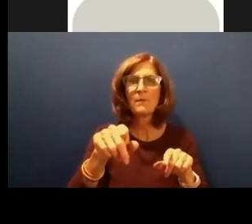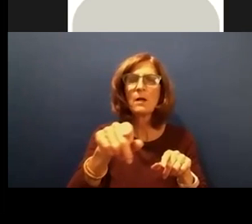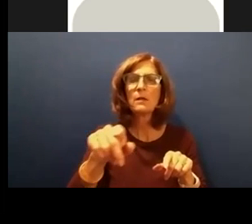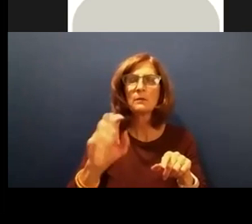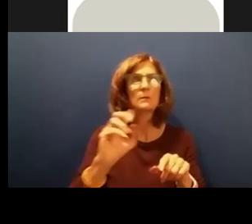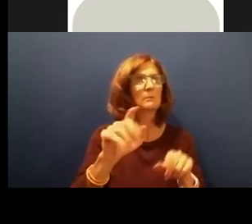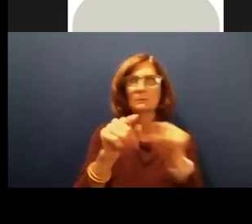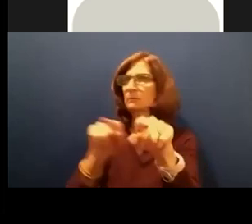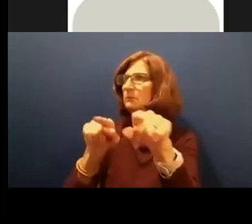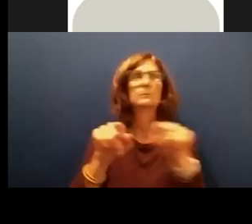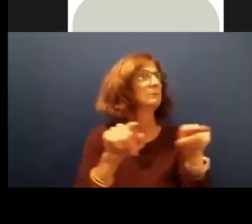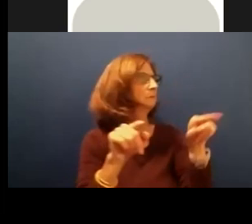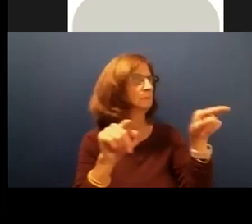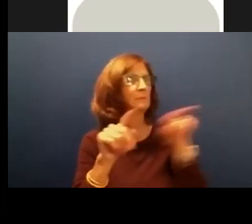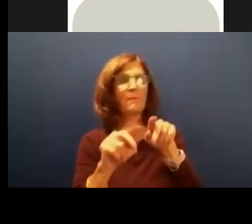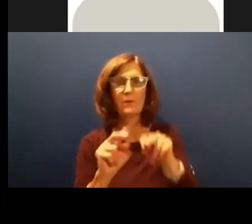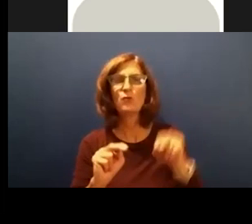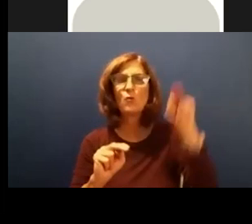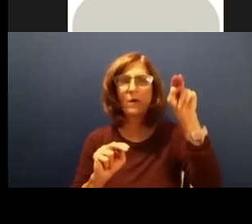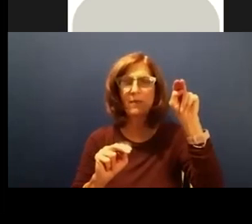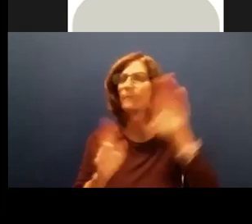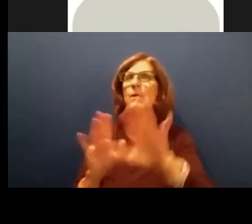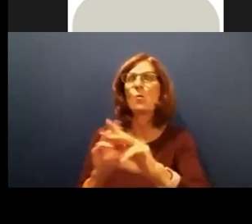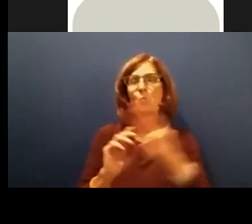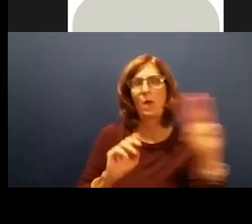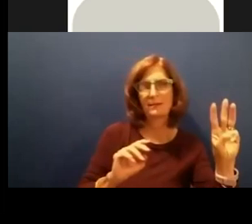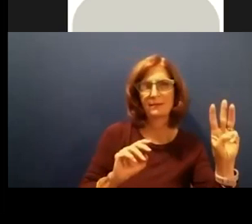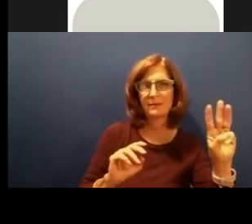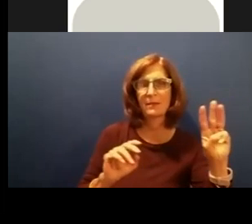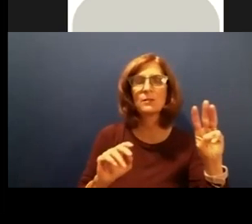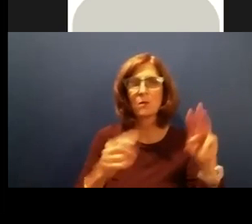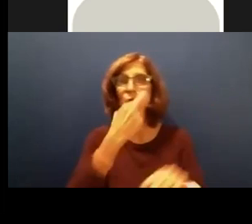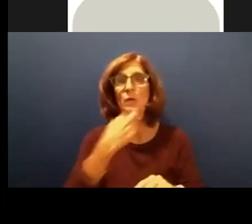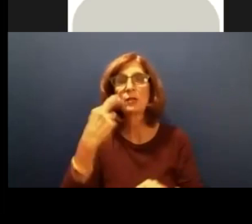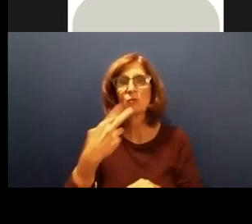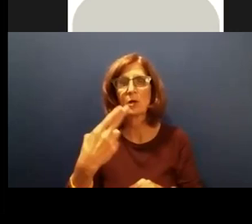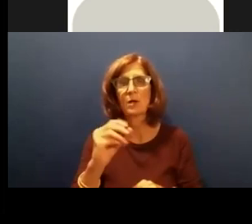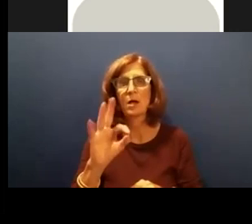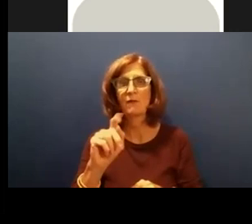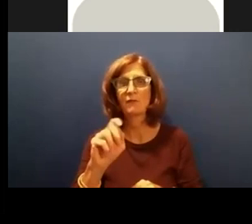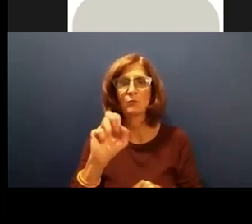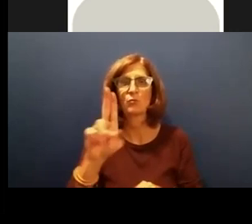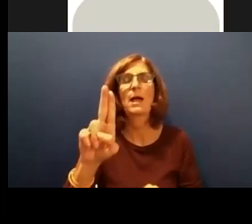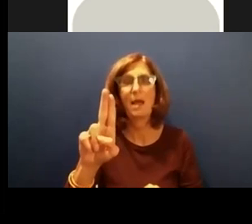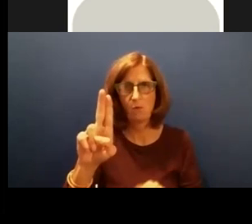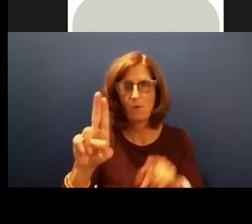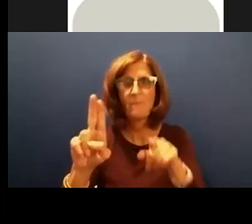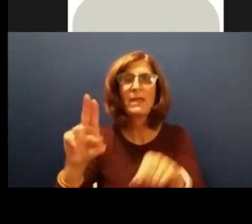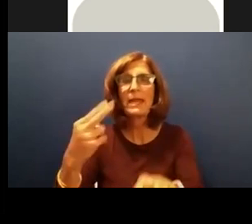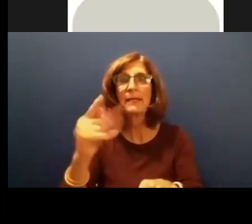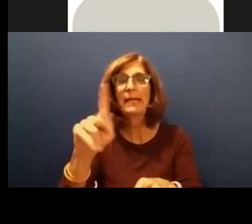what direction am I? North, just to the west of Hofstra House, right along the Riverfront Park and the Heritage